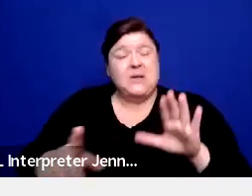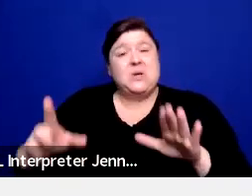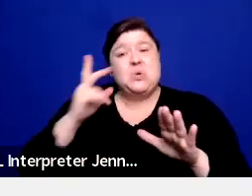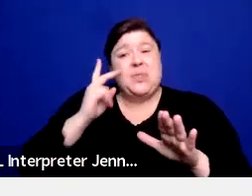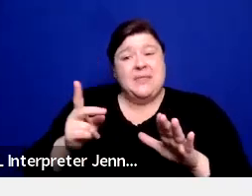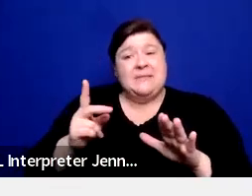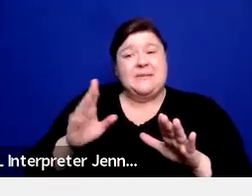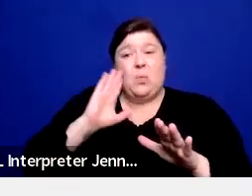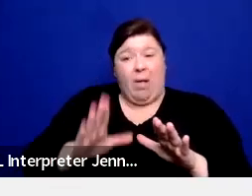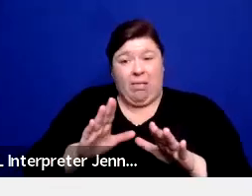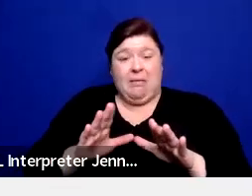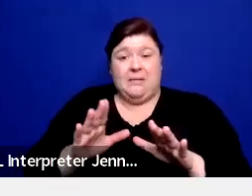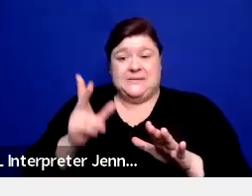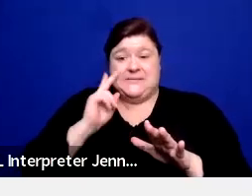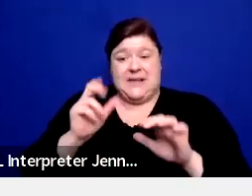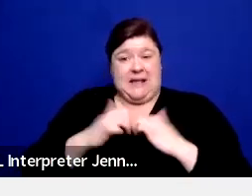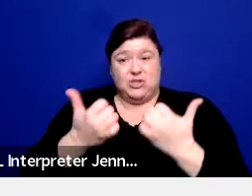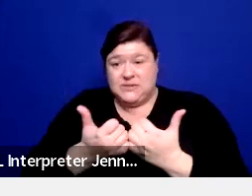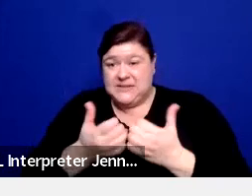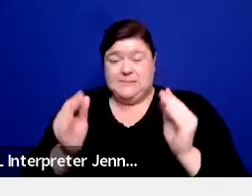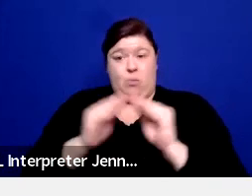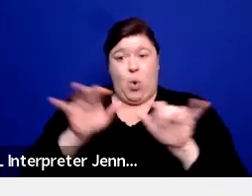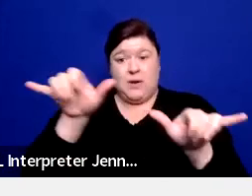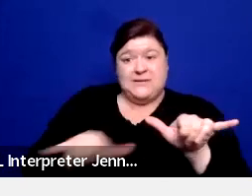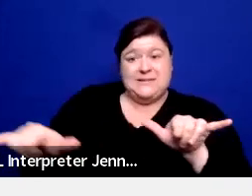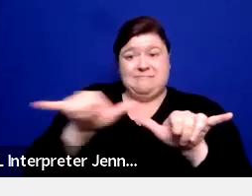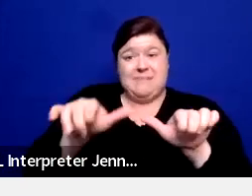with similar guidelines and rules?